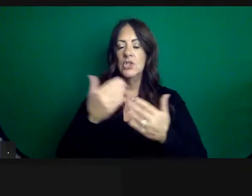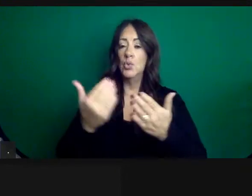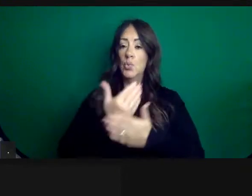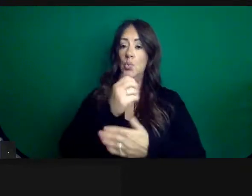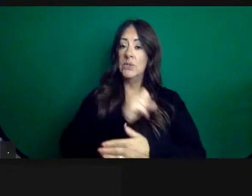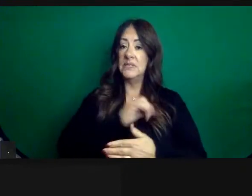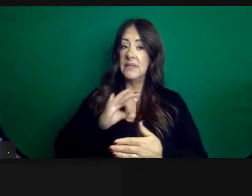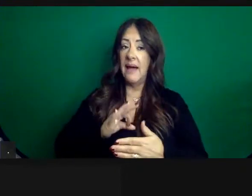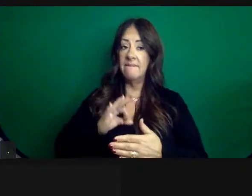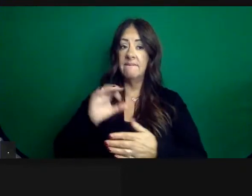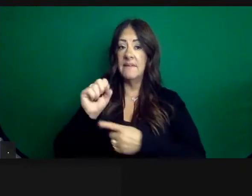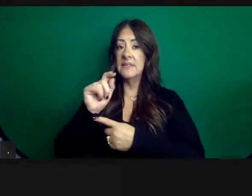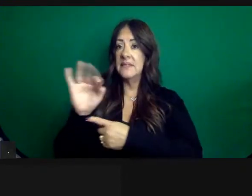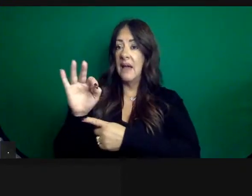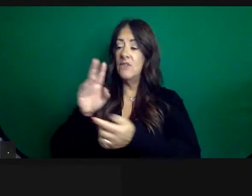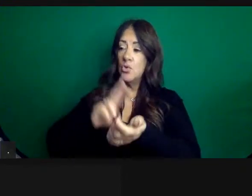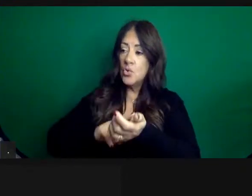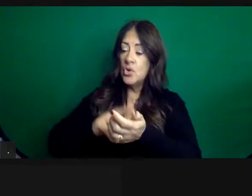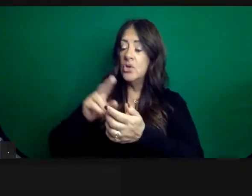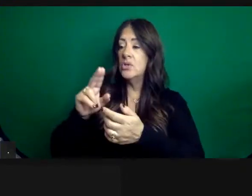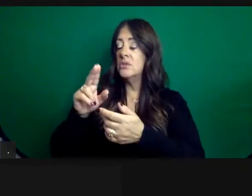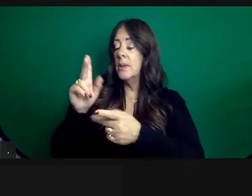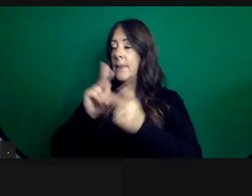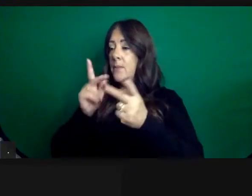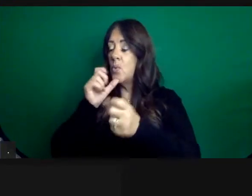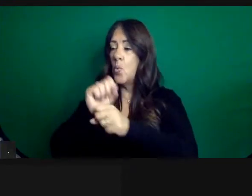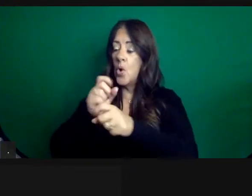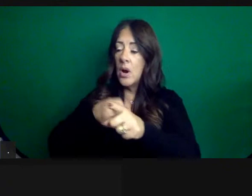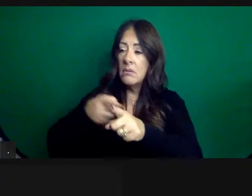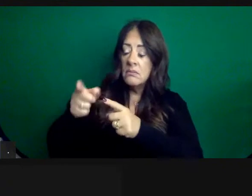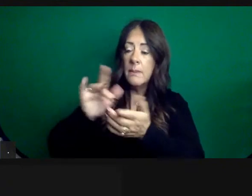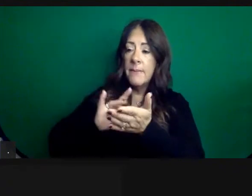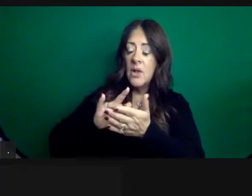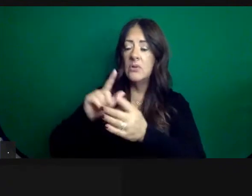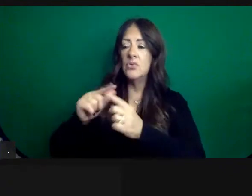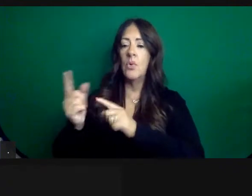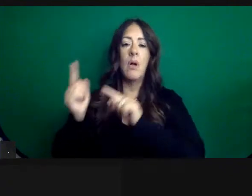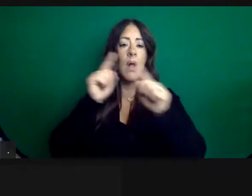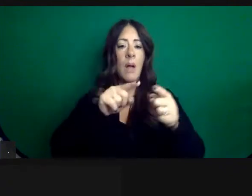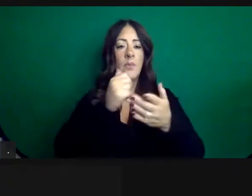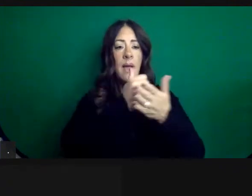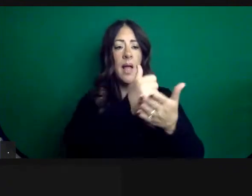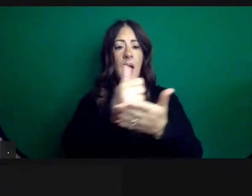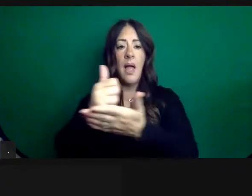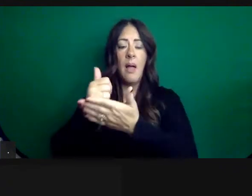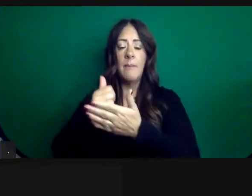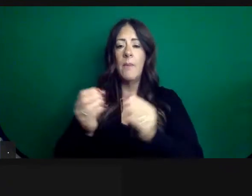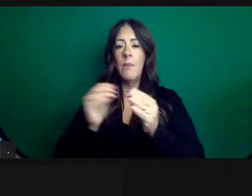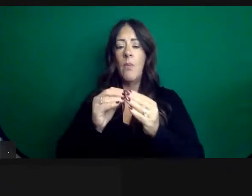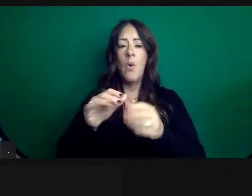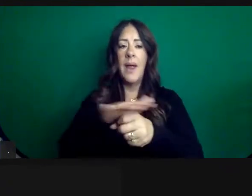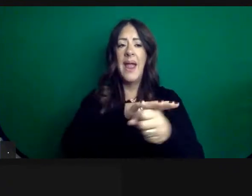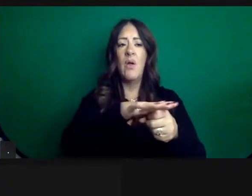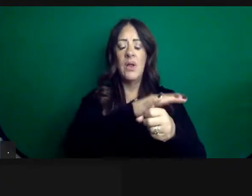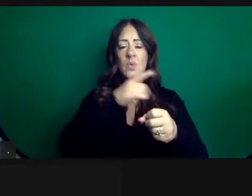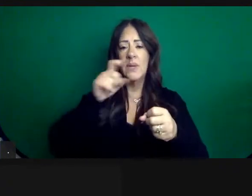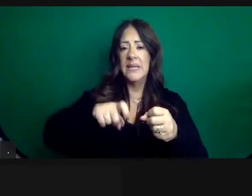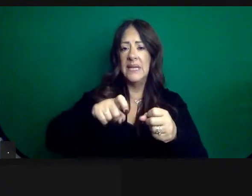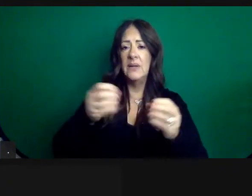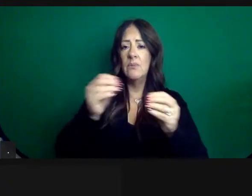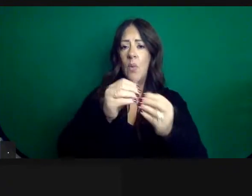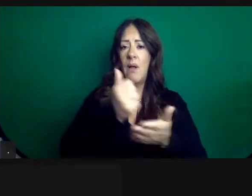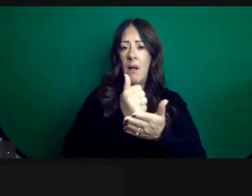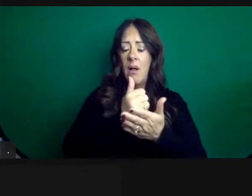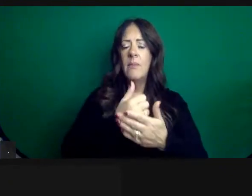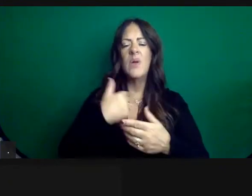the ICUs, but for our clinics and our hospitals to help with other things like monoclonal antibody administration. All of